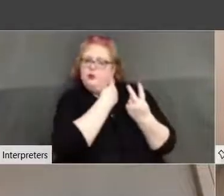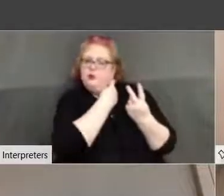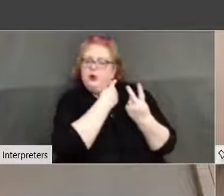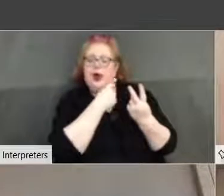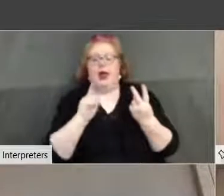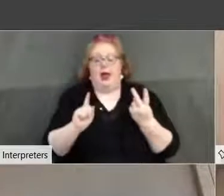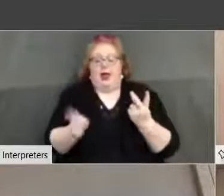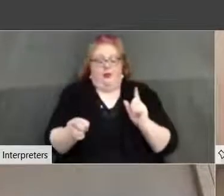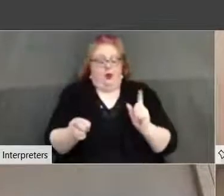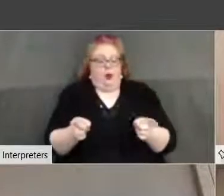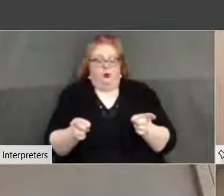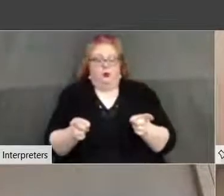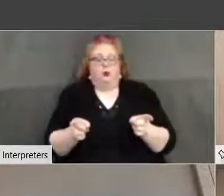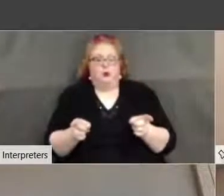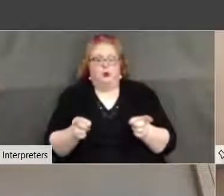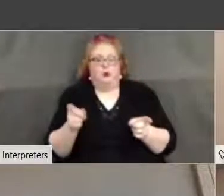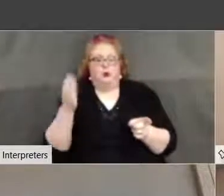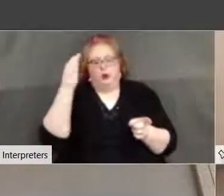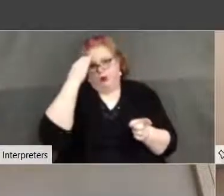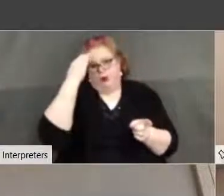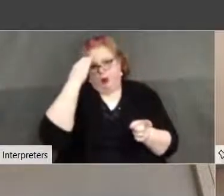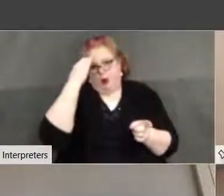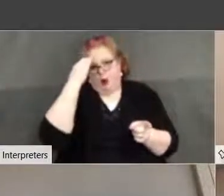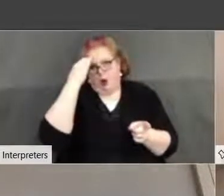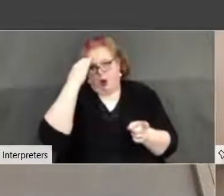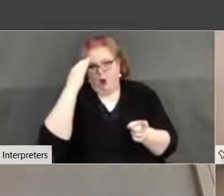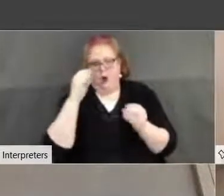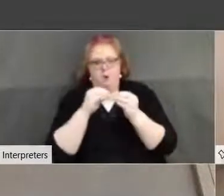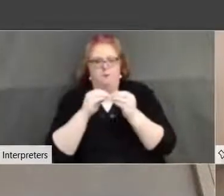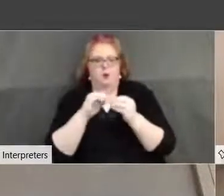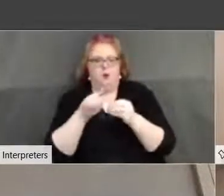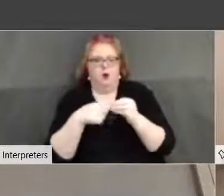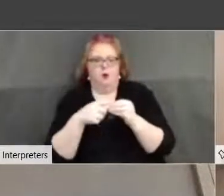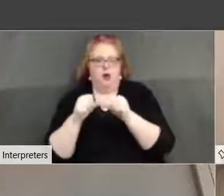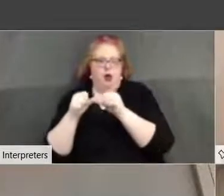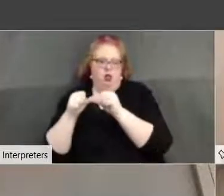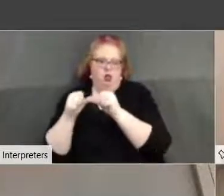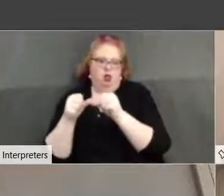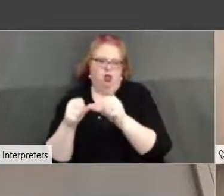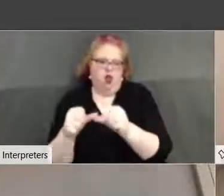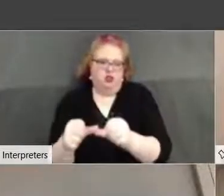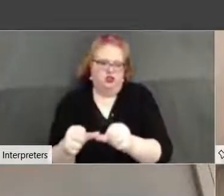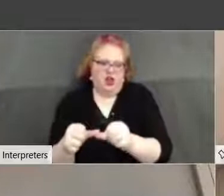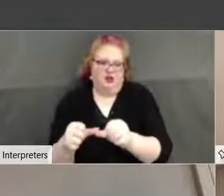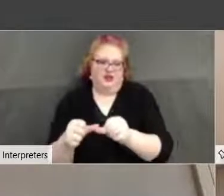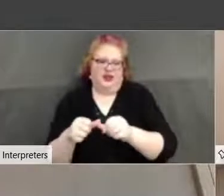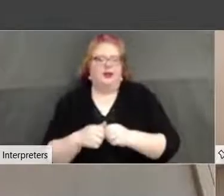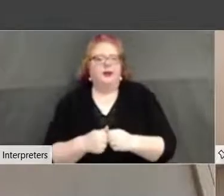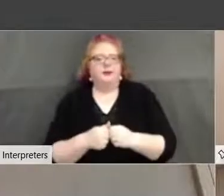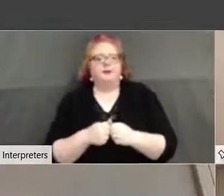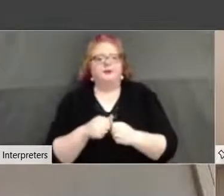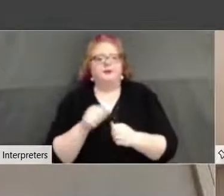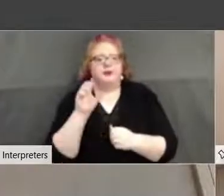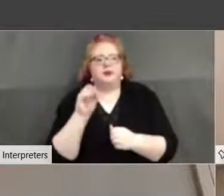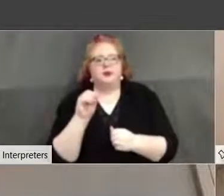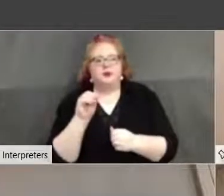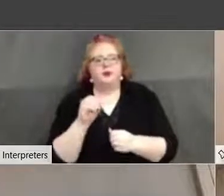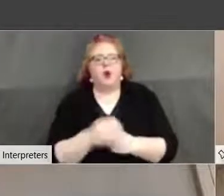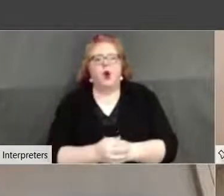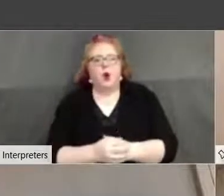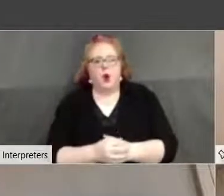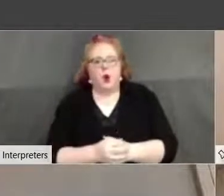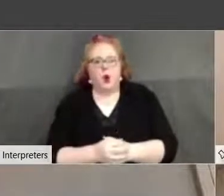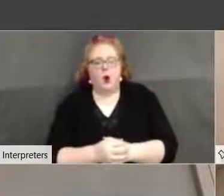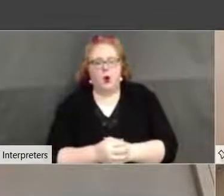take care of longevity and take care of and change behaviors. So that's the beauty